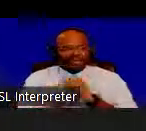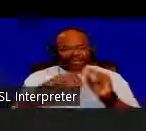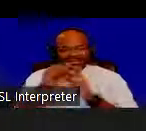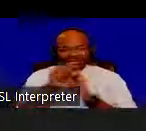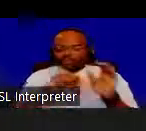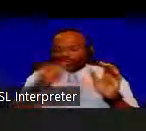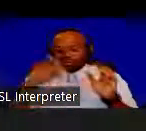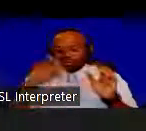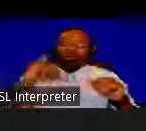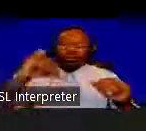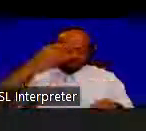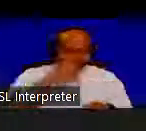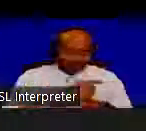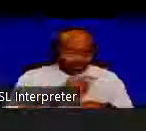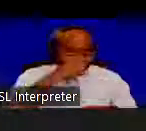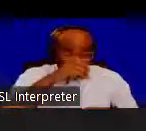so